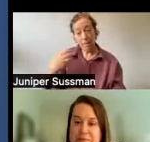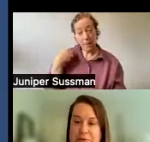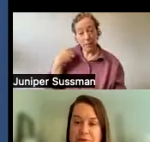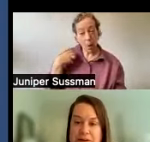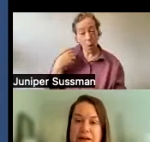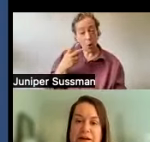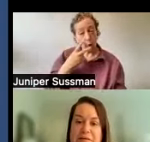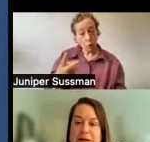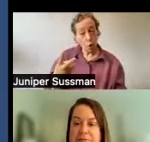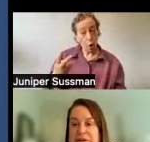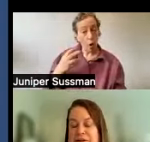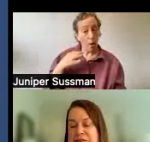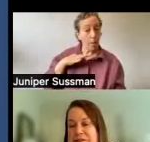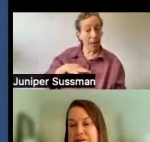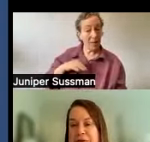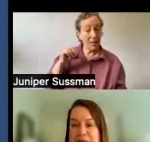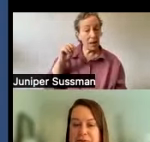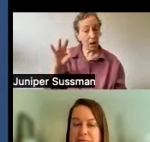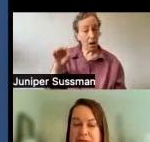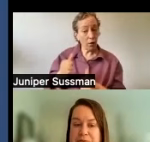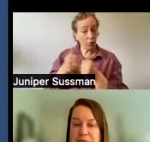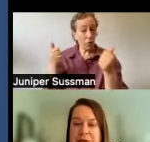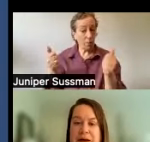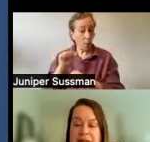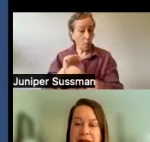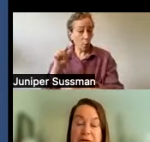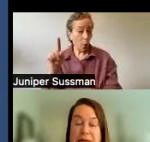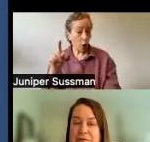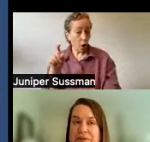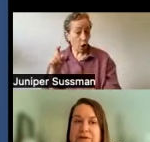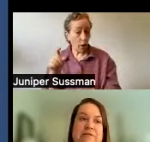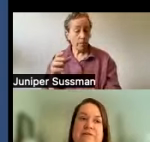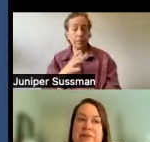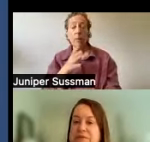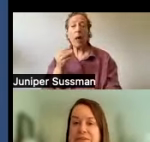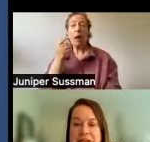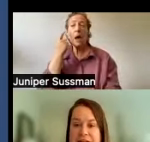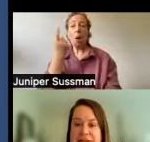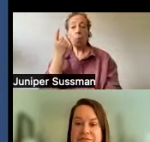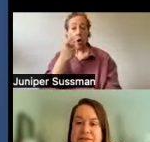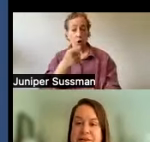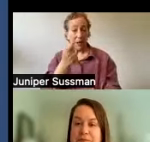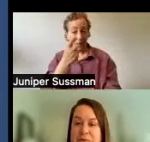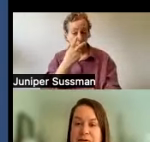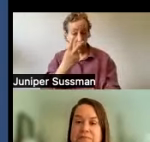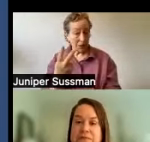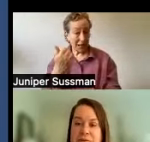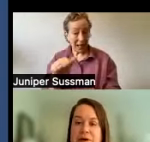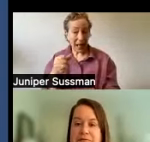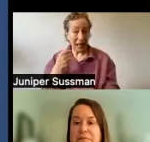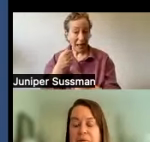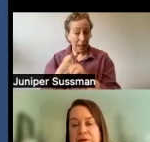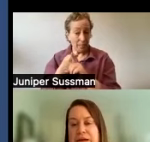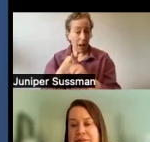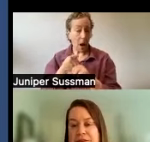benefits of remote work. But I'm curious, maybe from your employment helpline, whether you've seen any difference in employers' view